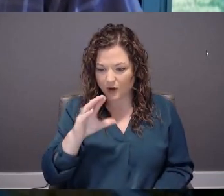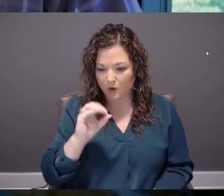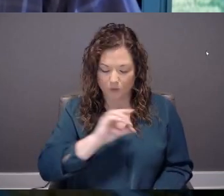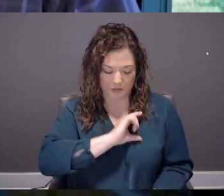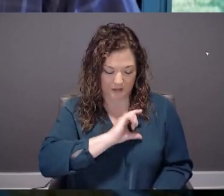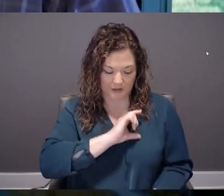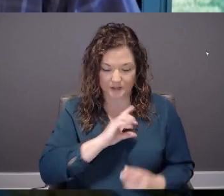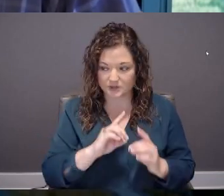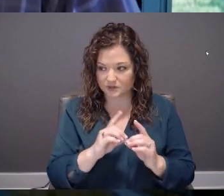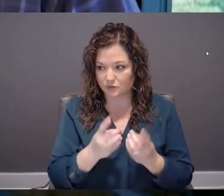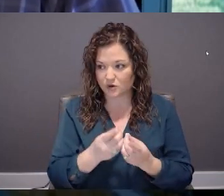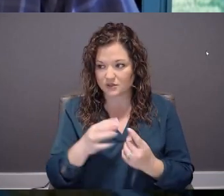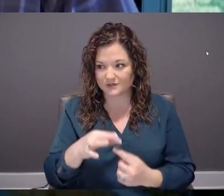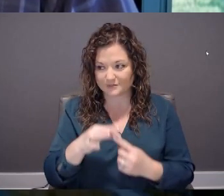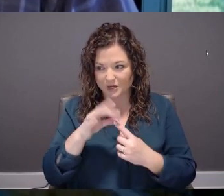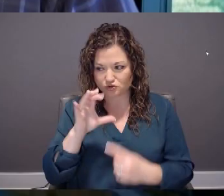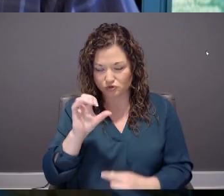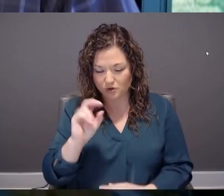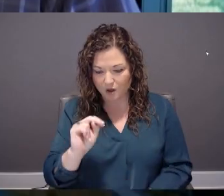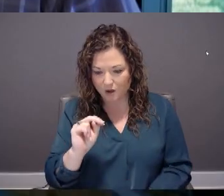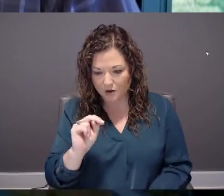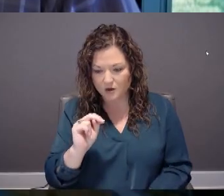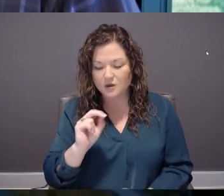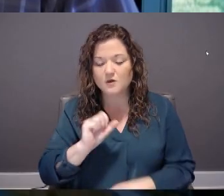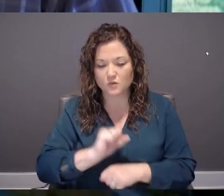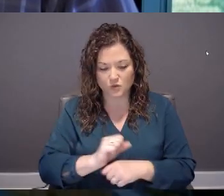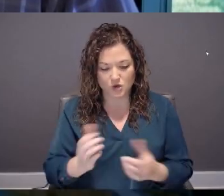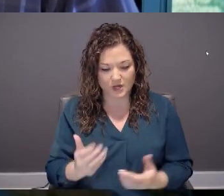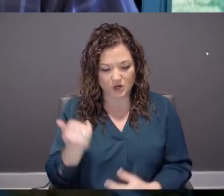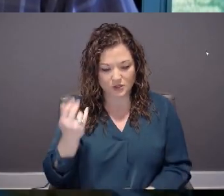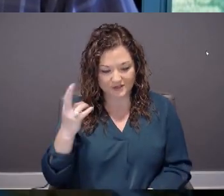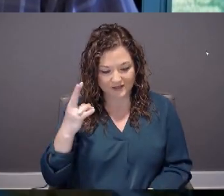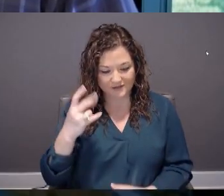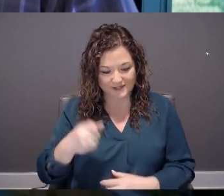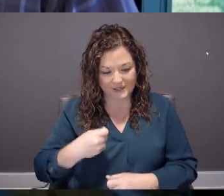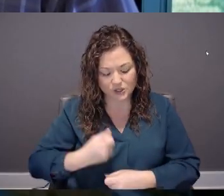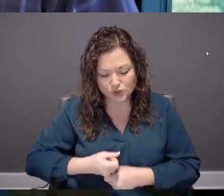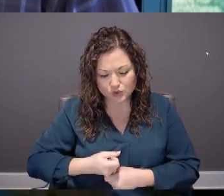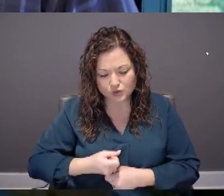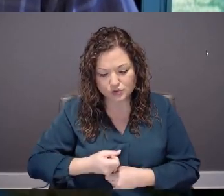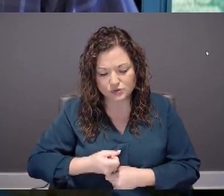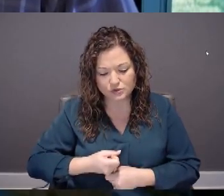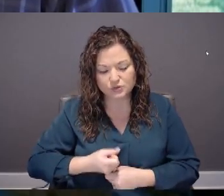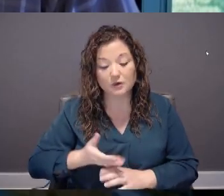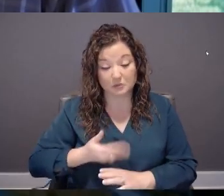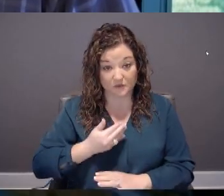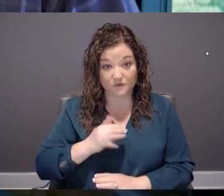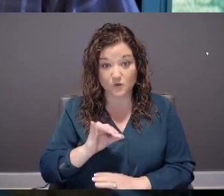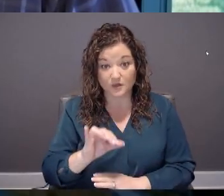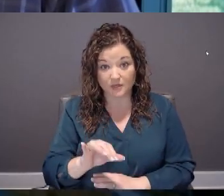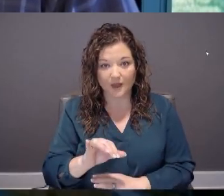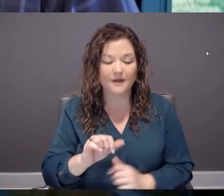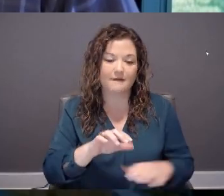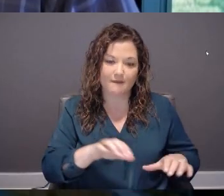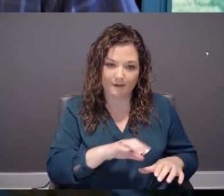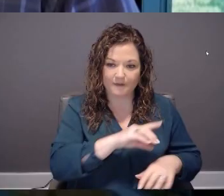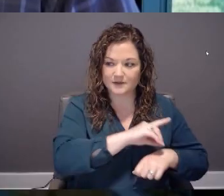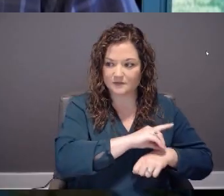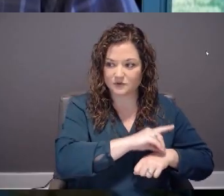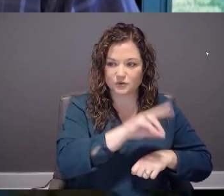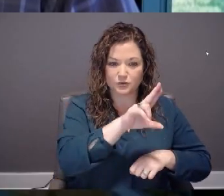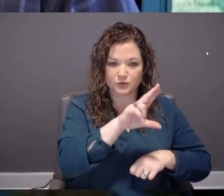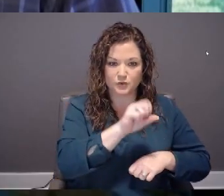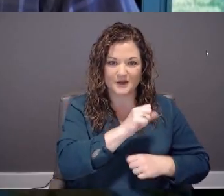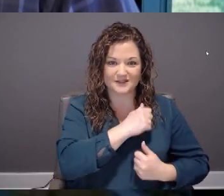Crimes Unit. I've been with the City of Waco for the last 17 years. Before that, I was on active duty in the United States Air